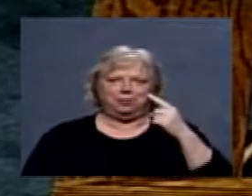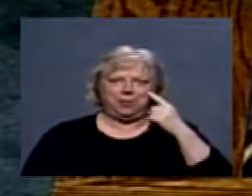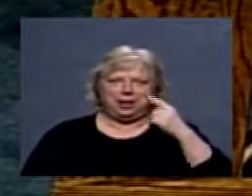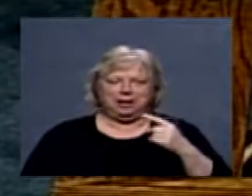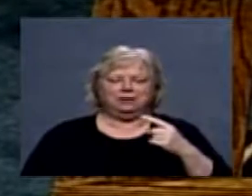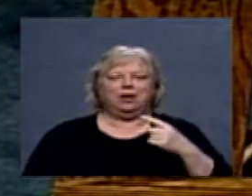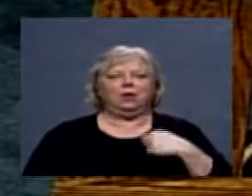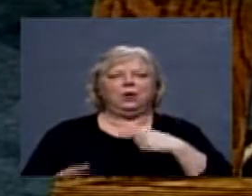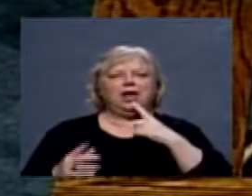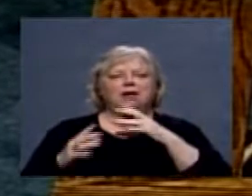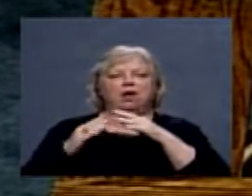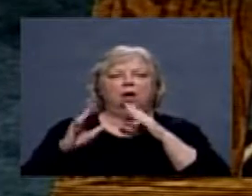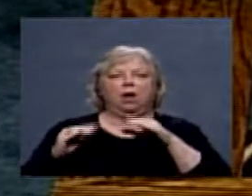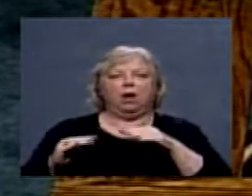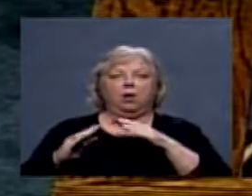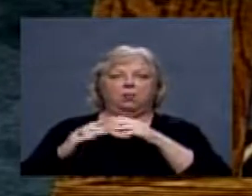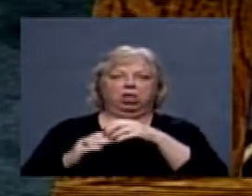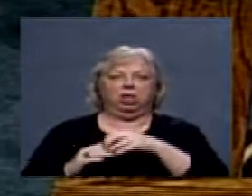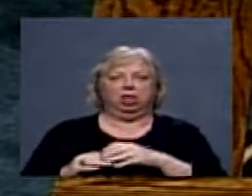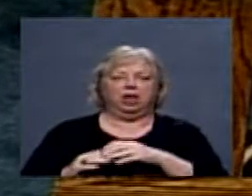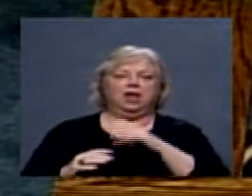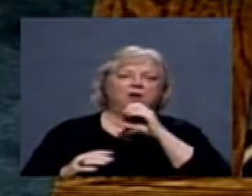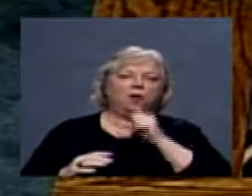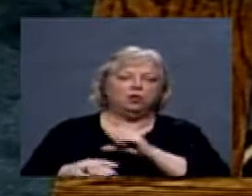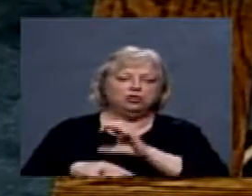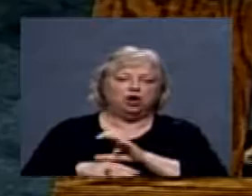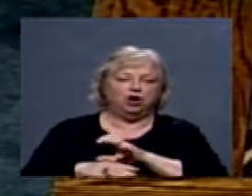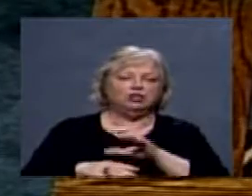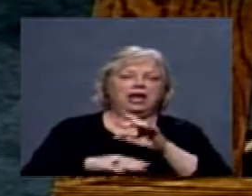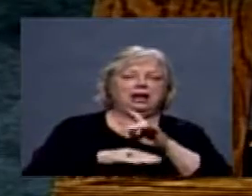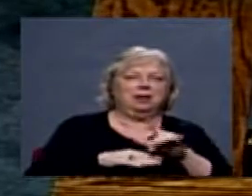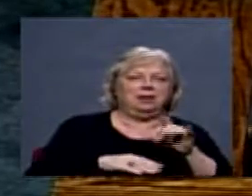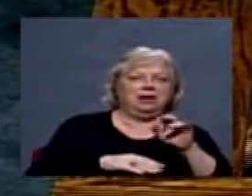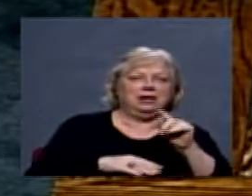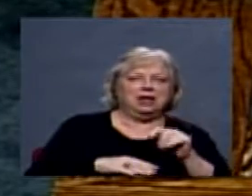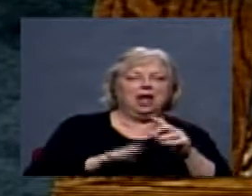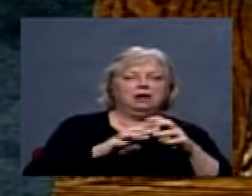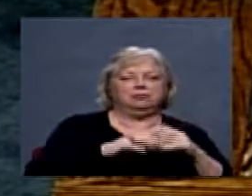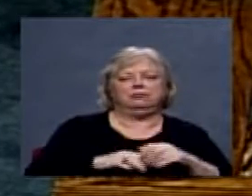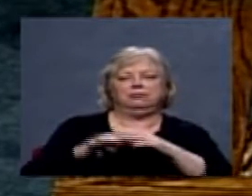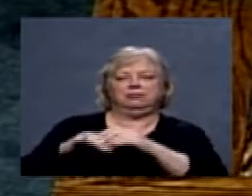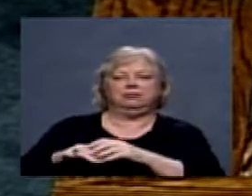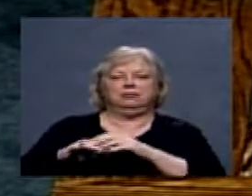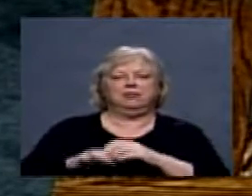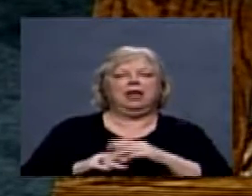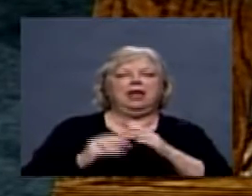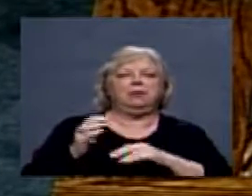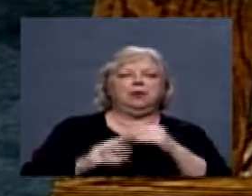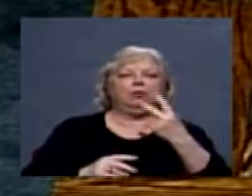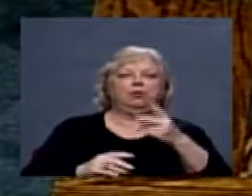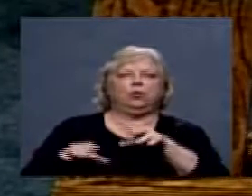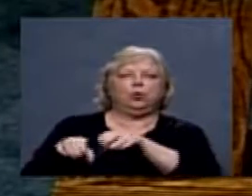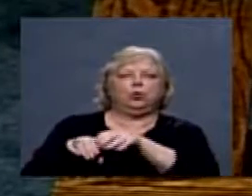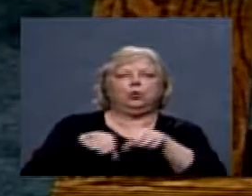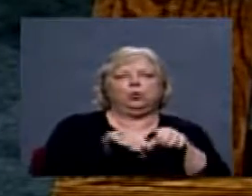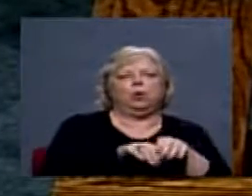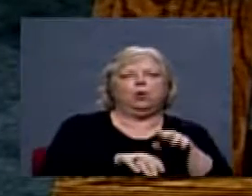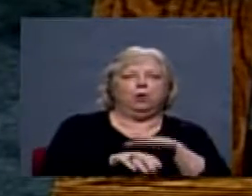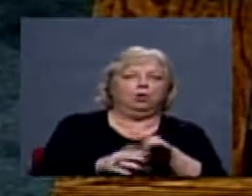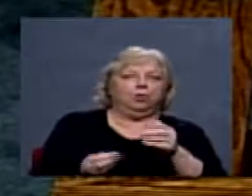an empty lot and an old church. And we'd like to do 2 townhouses on the properties.